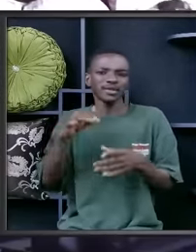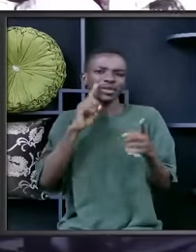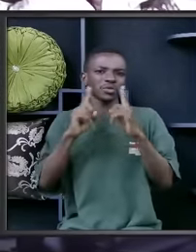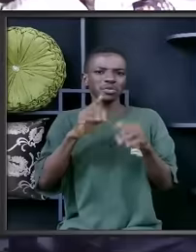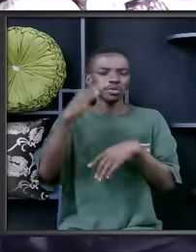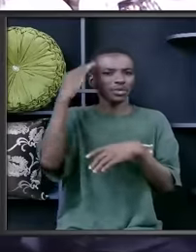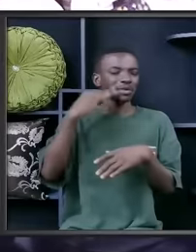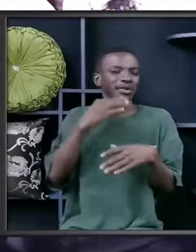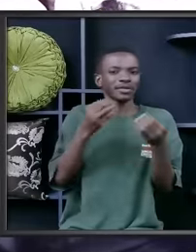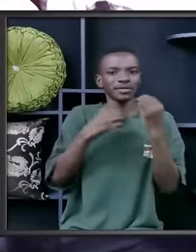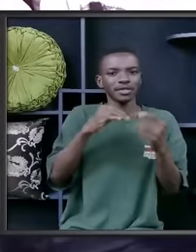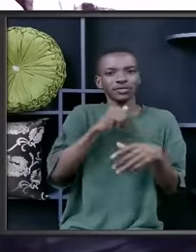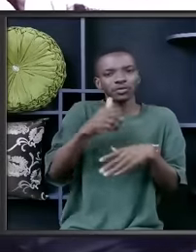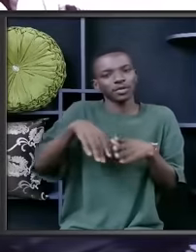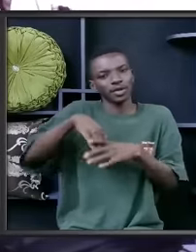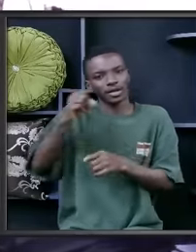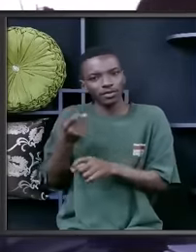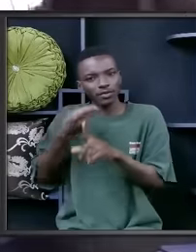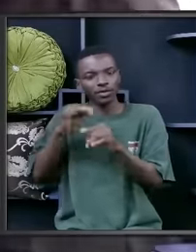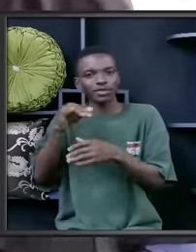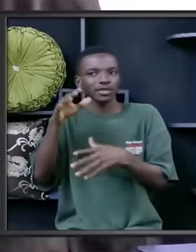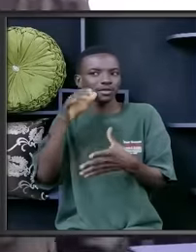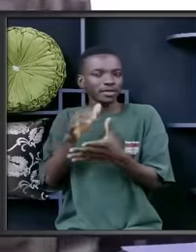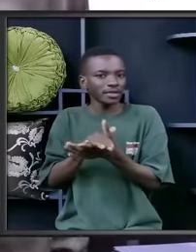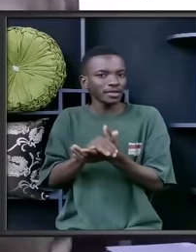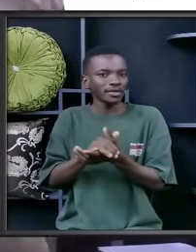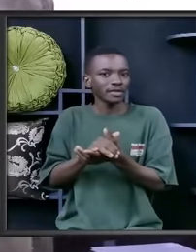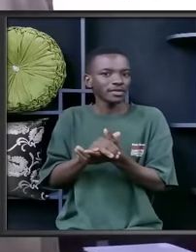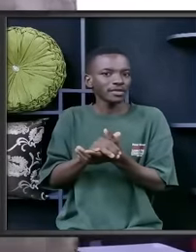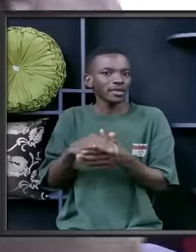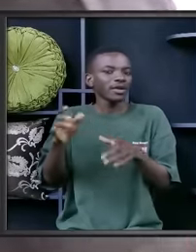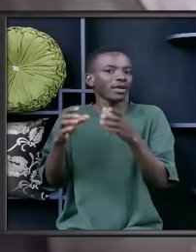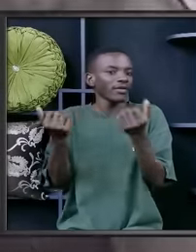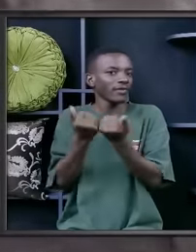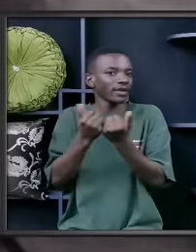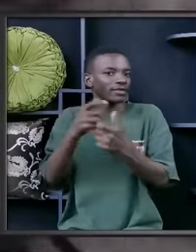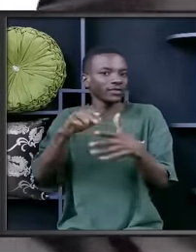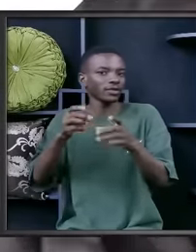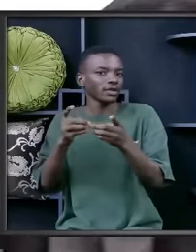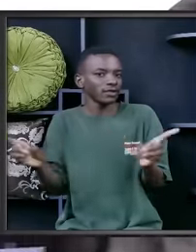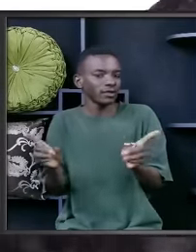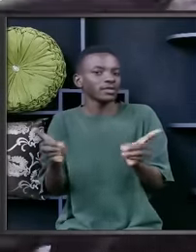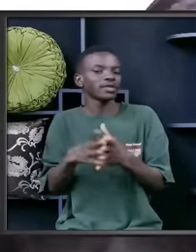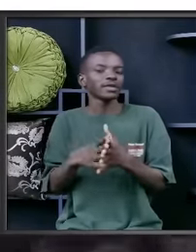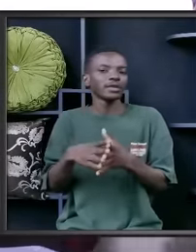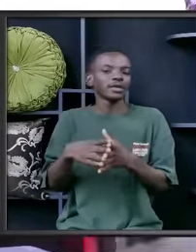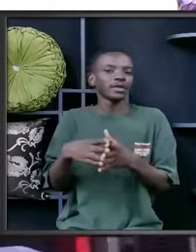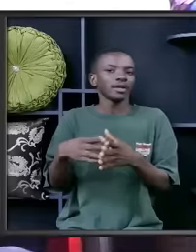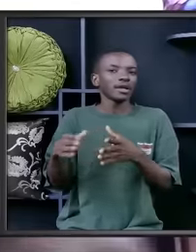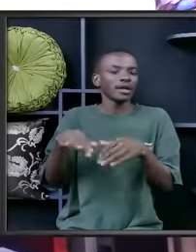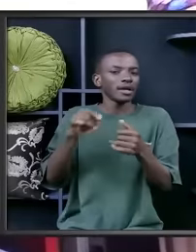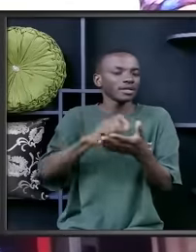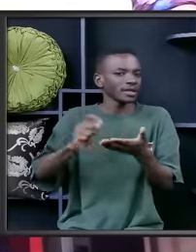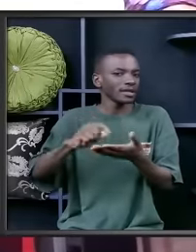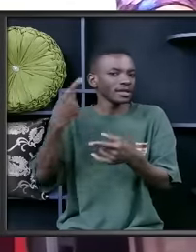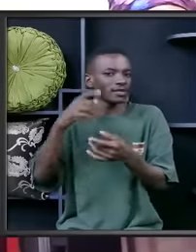your head, now you go chop if you don't come out for this marriage. Say, make him file for separation. The man can't call him, can't write up. So I didn't go